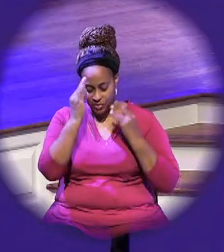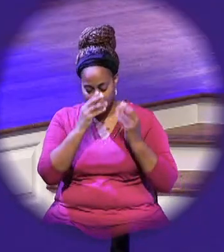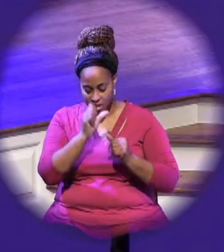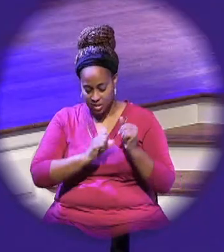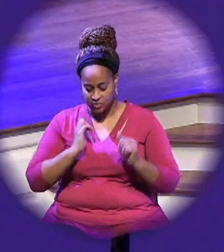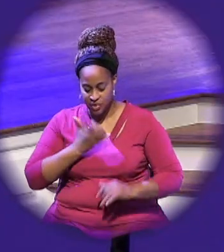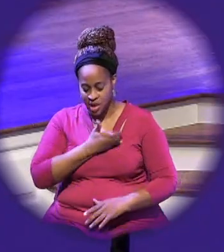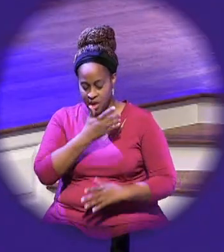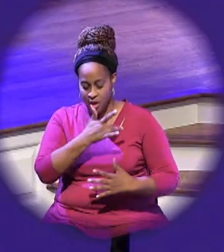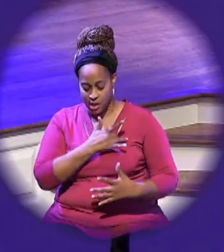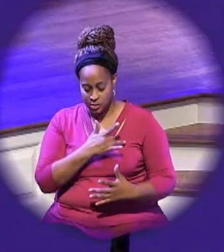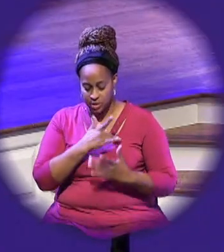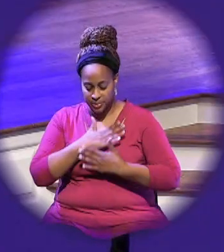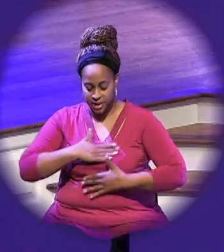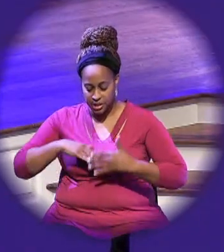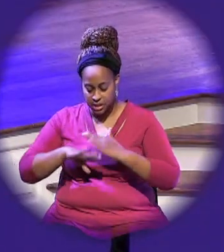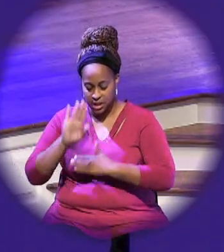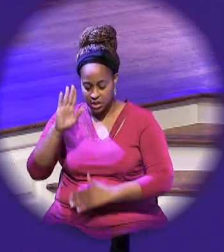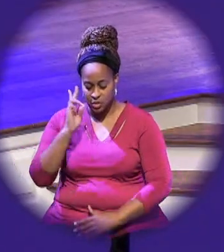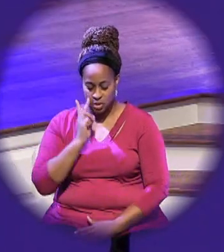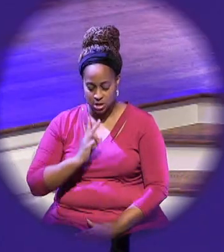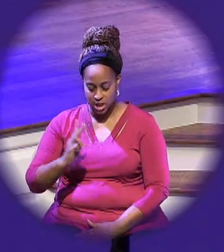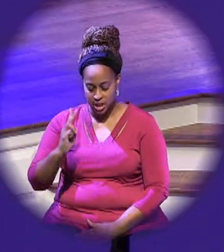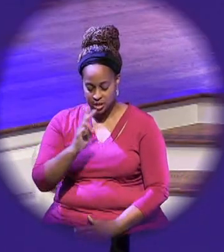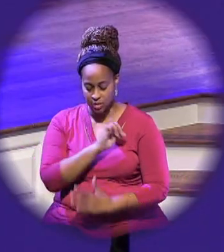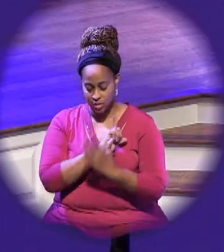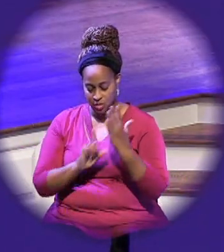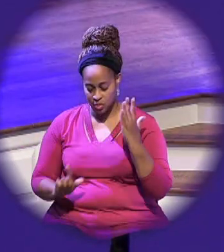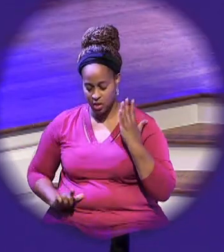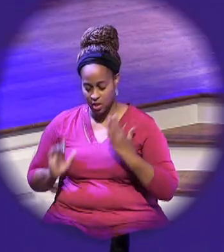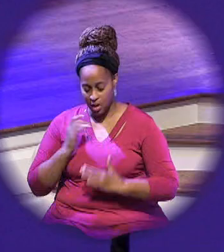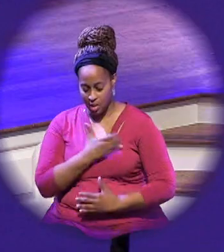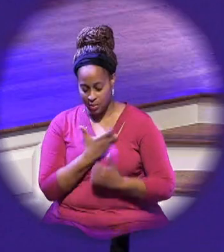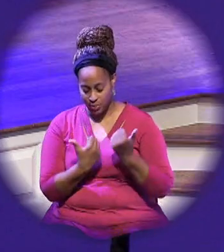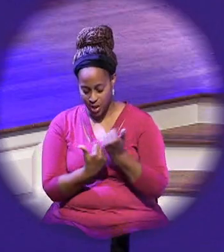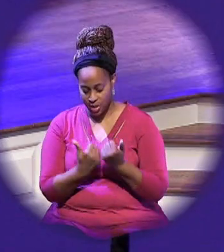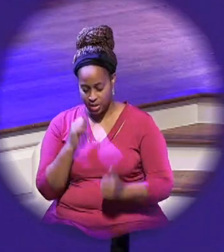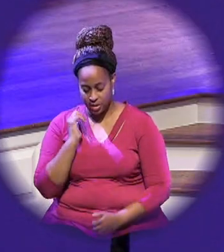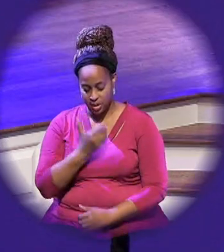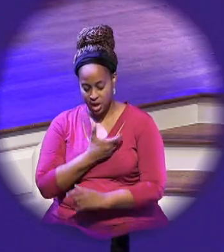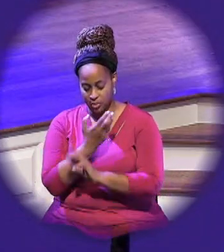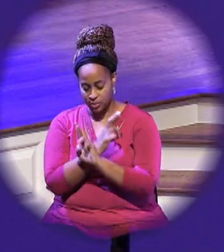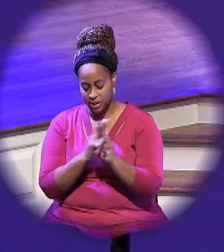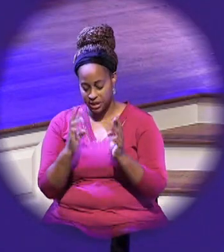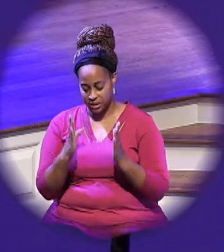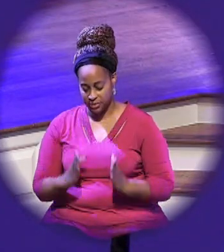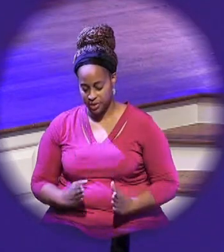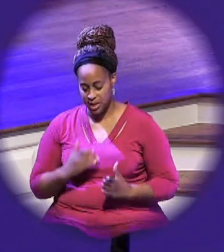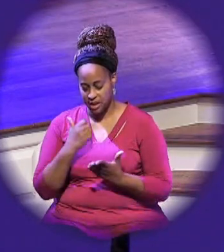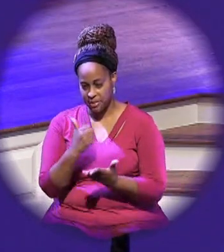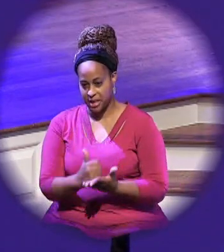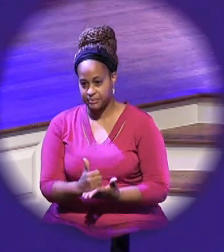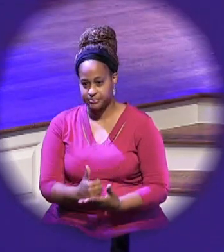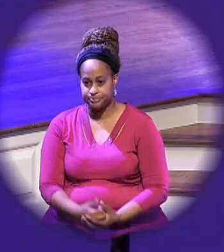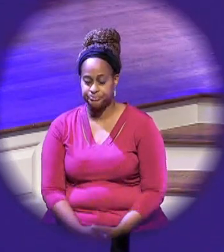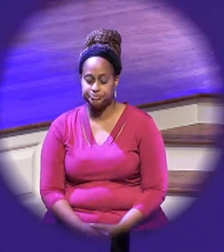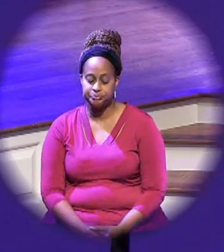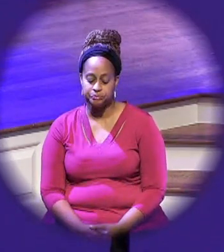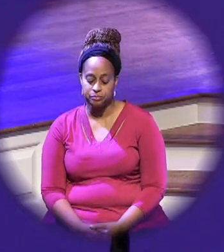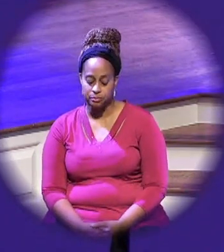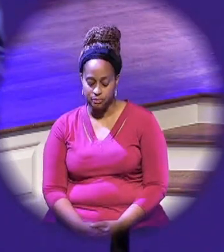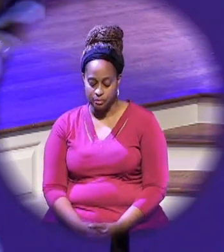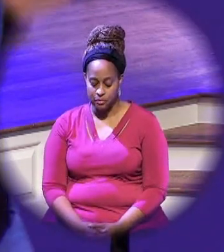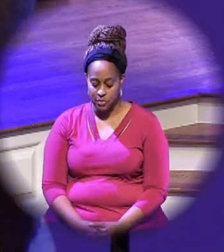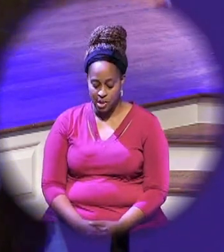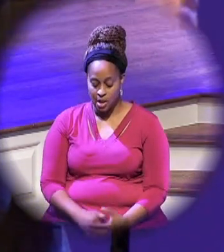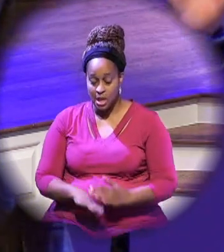of our hearts would be pleasing in your sight. O Lord, our rock and our redeemer, amen.